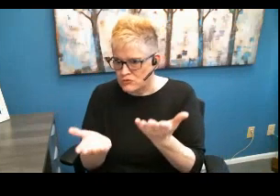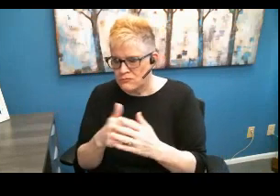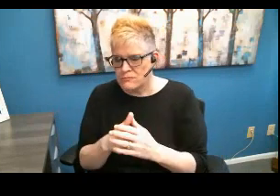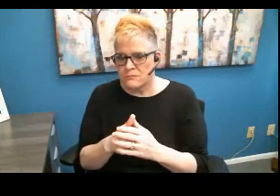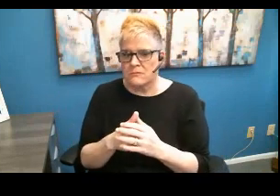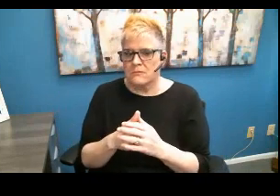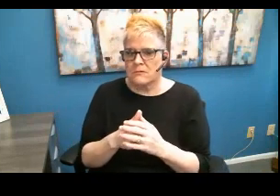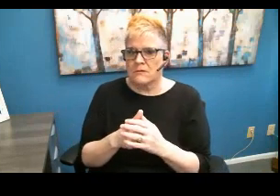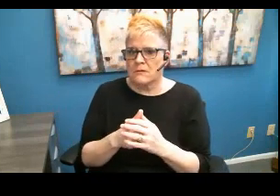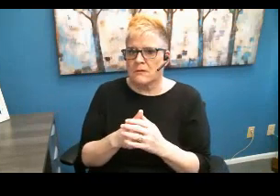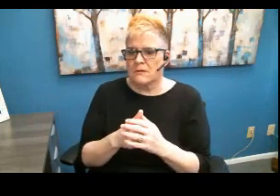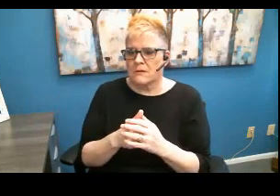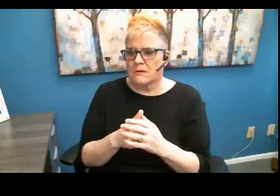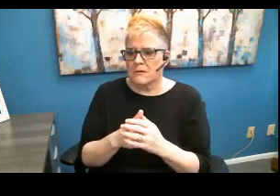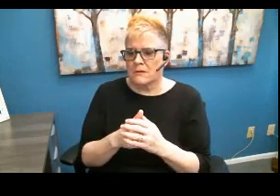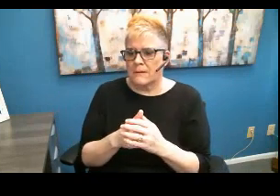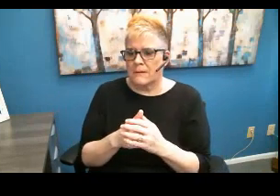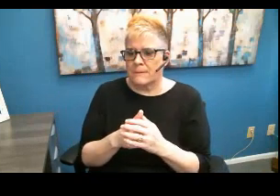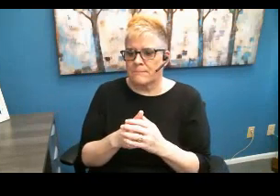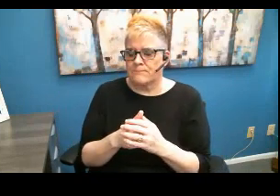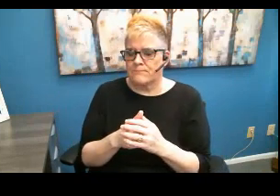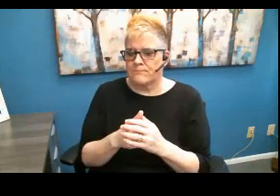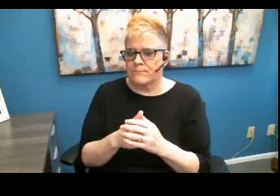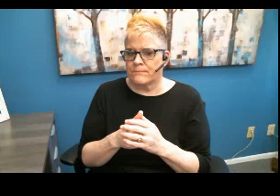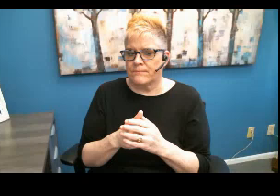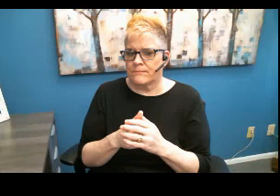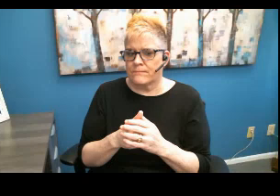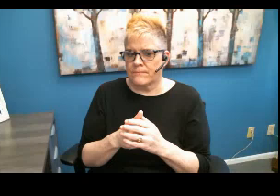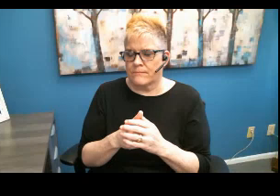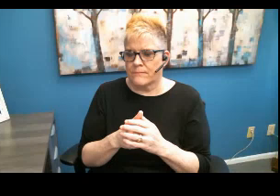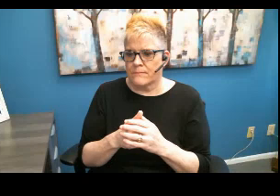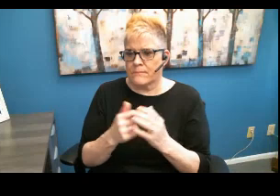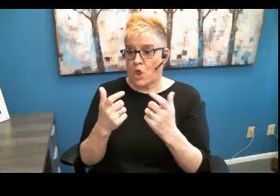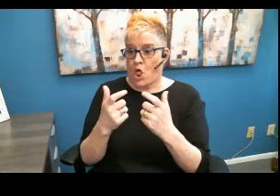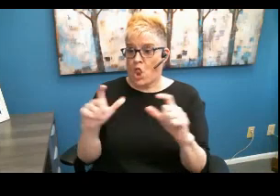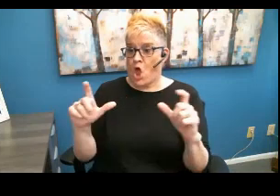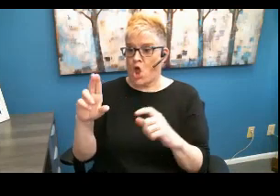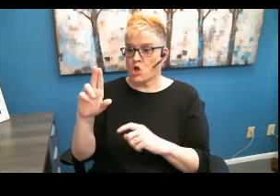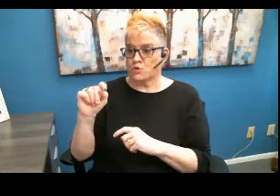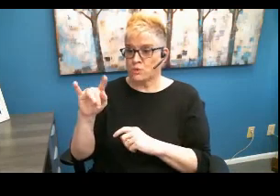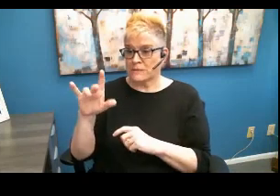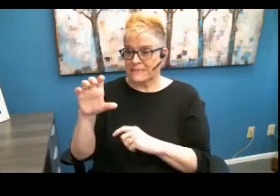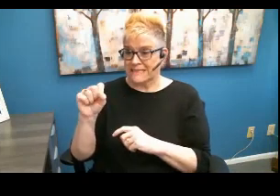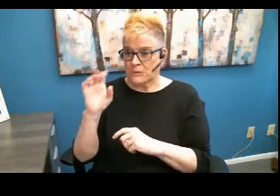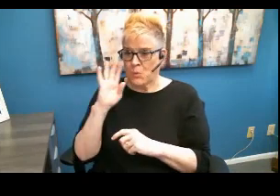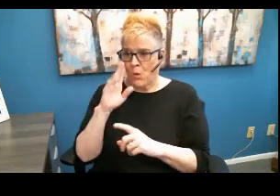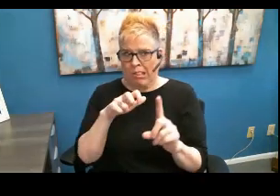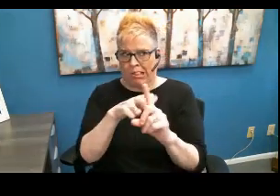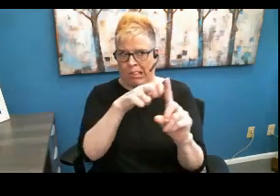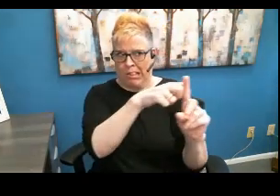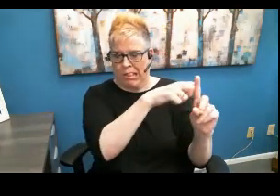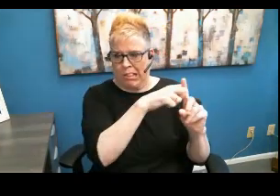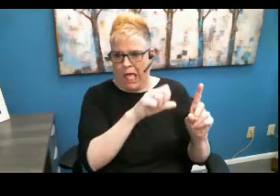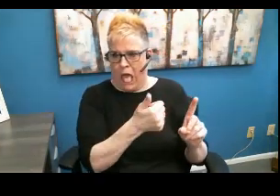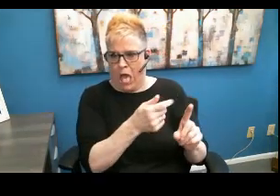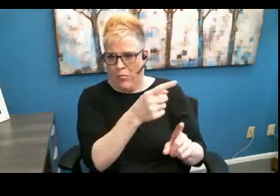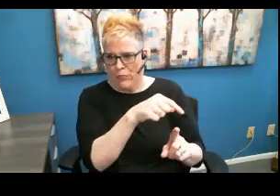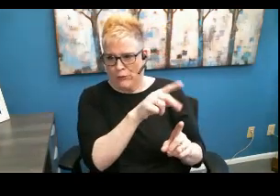we actually, large utilities will request for mutual aid from other utilities, where they will